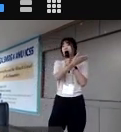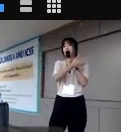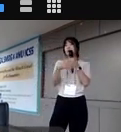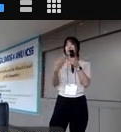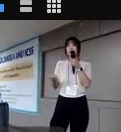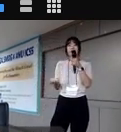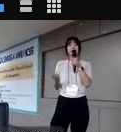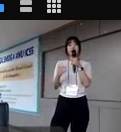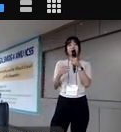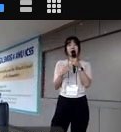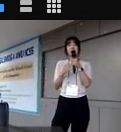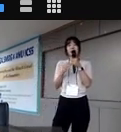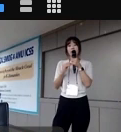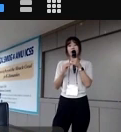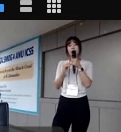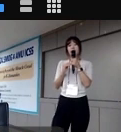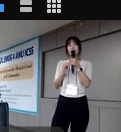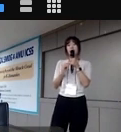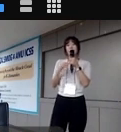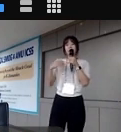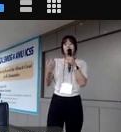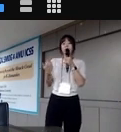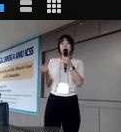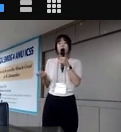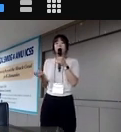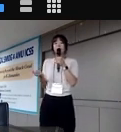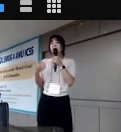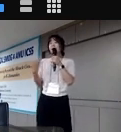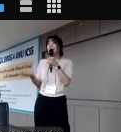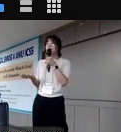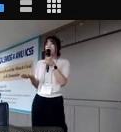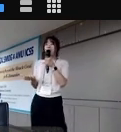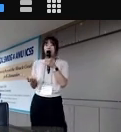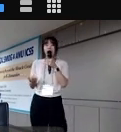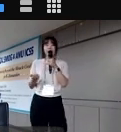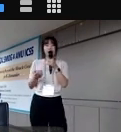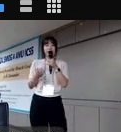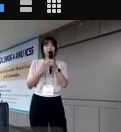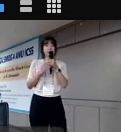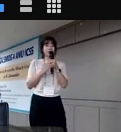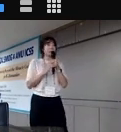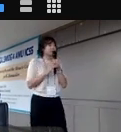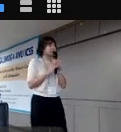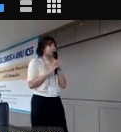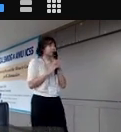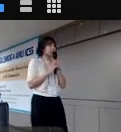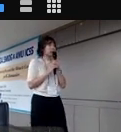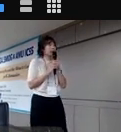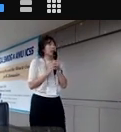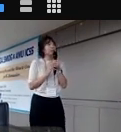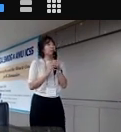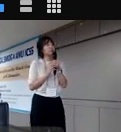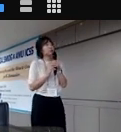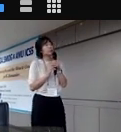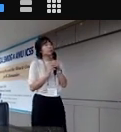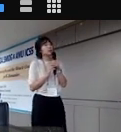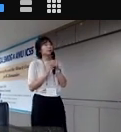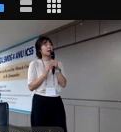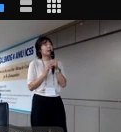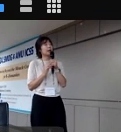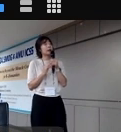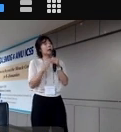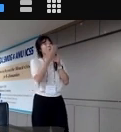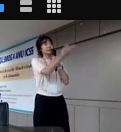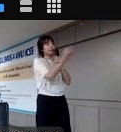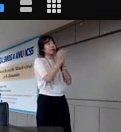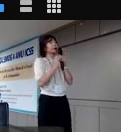optionality, token optionality, the fact that this locus use is not obligatory in sign languages. And we showed that this